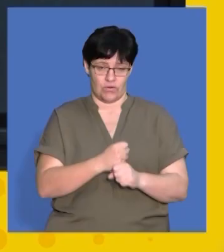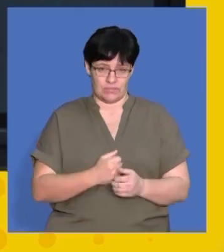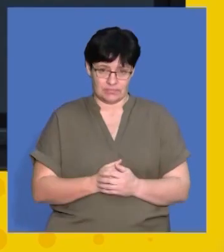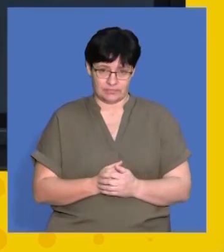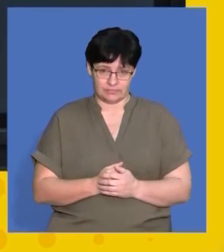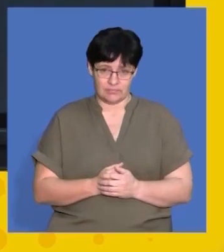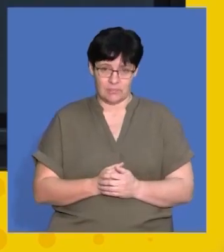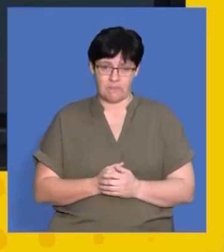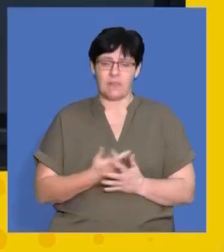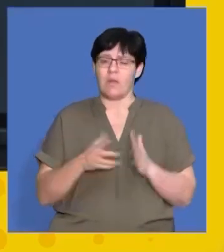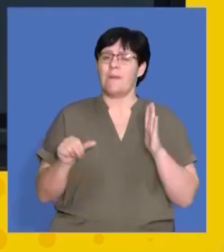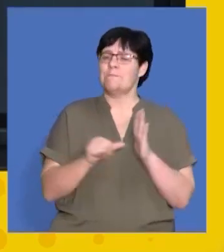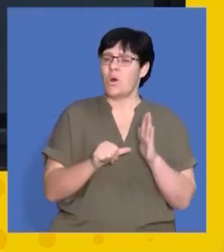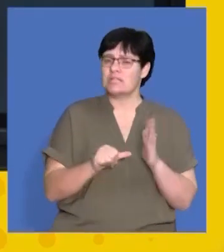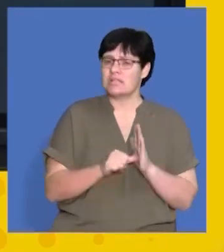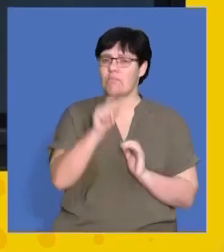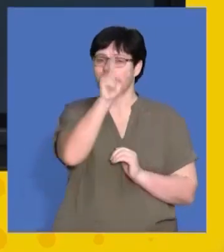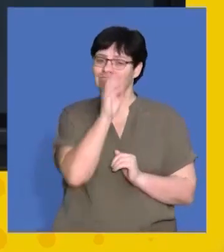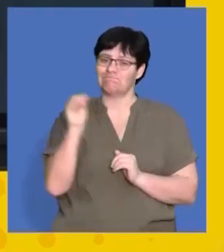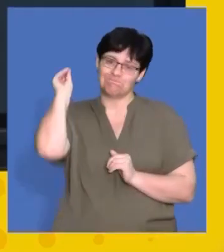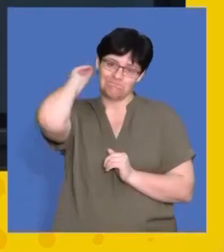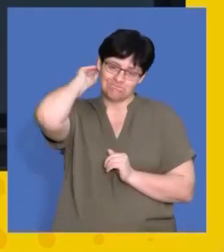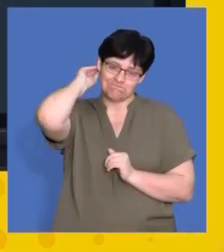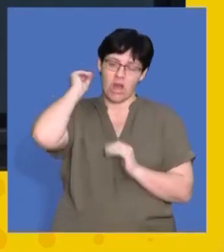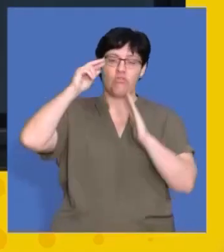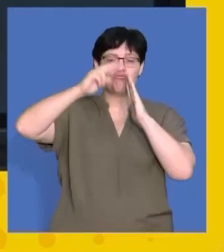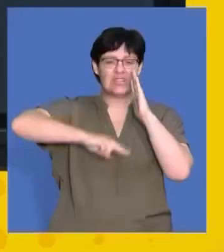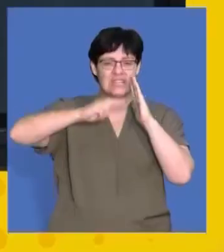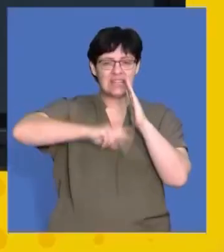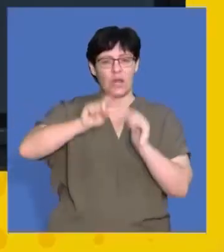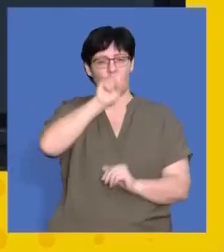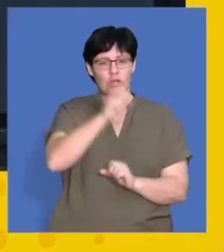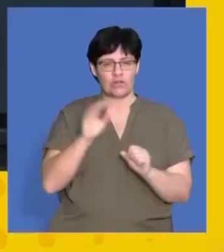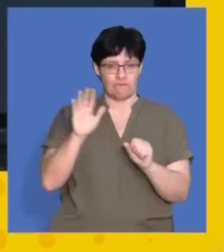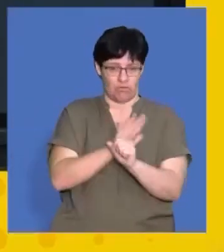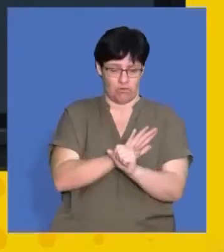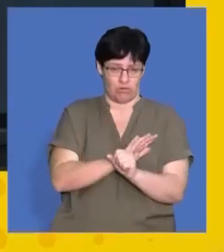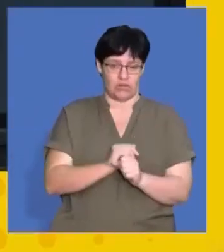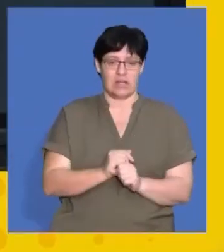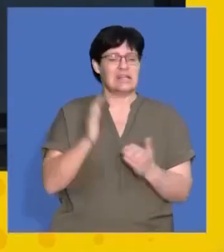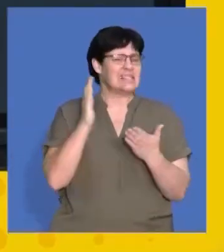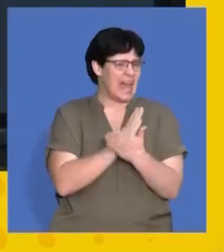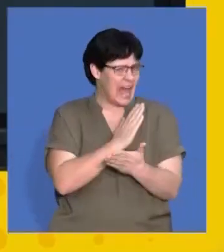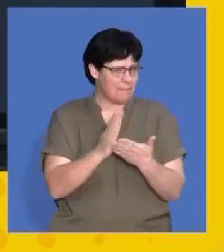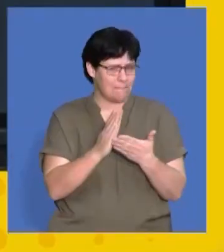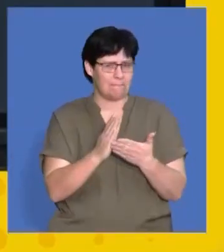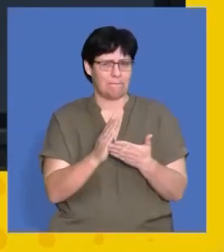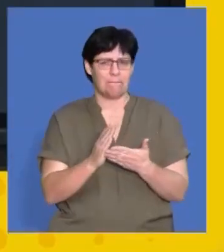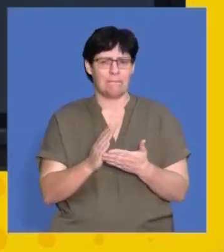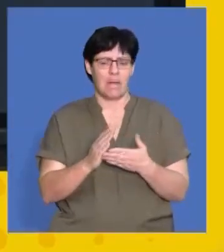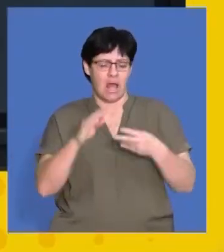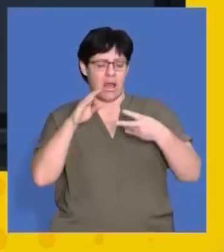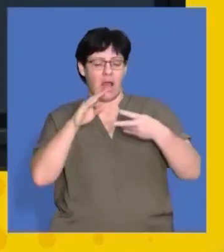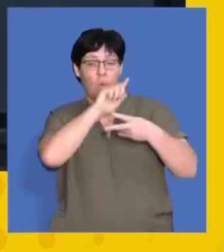what's really important is to remember to read the whole question. So sometimes second part of